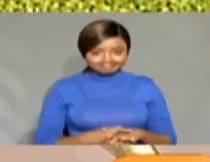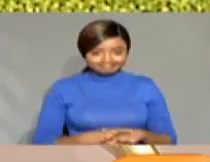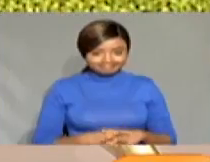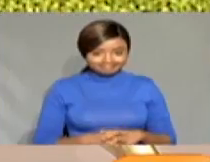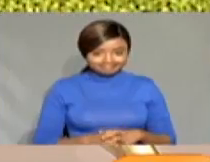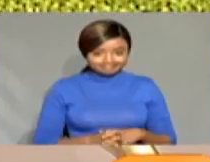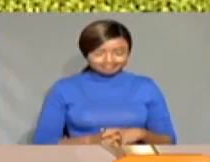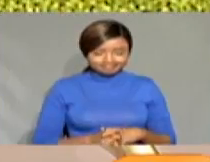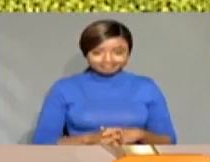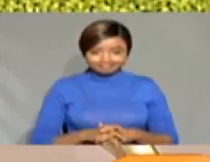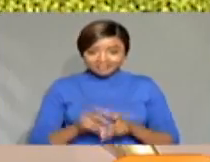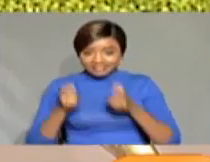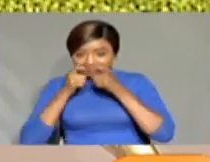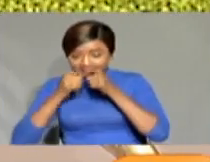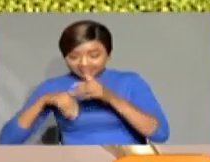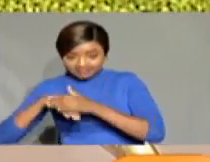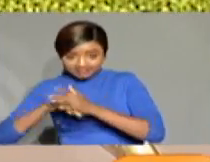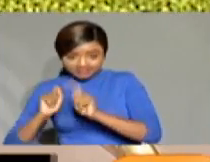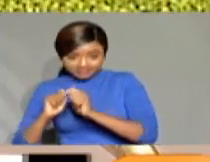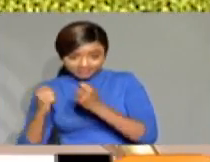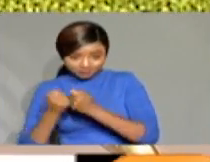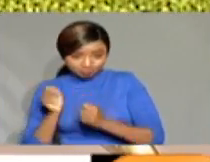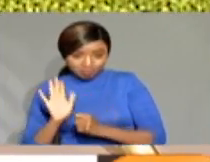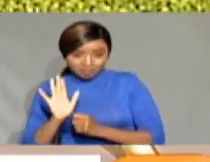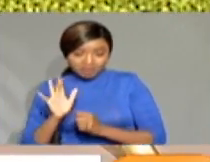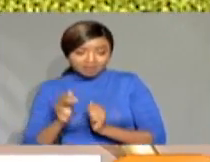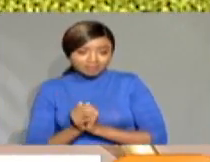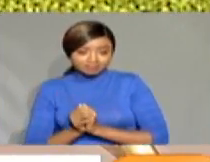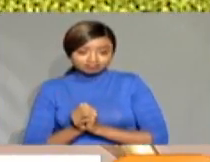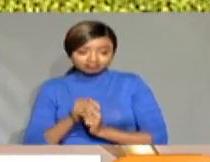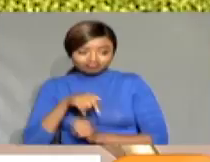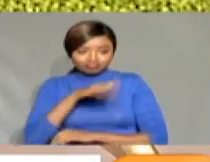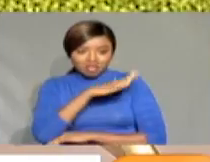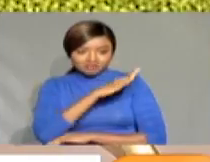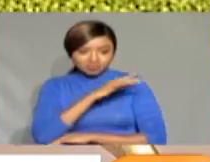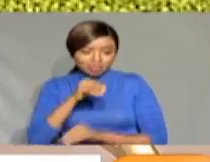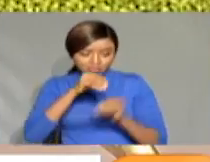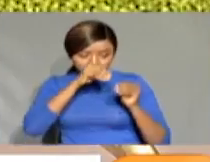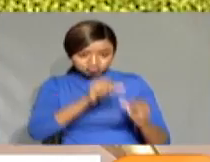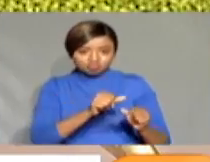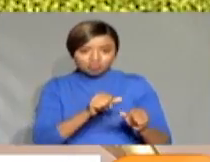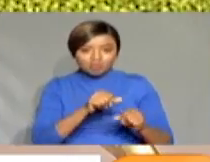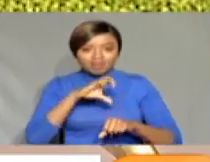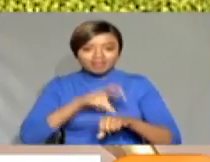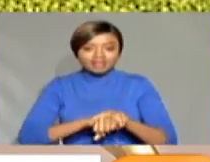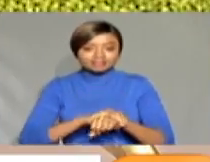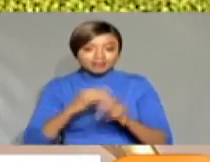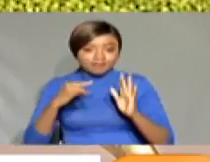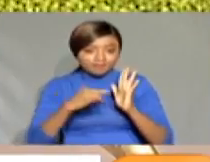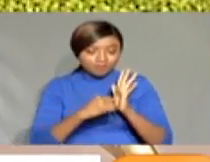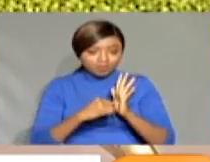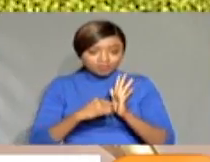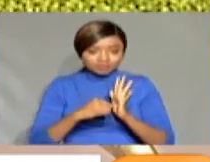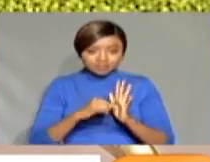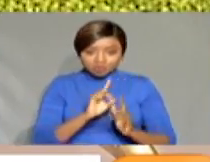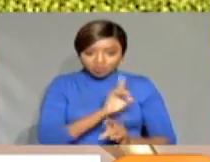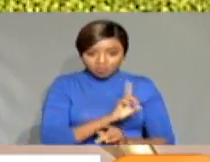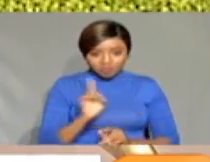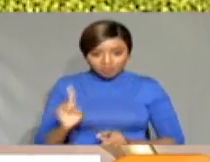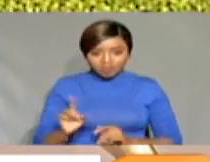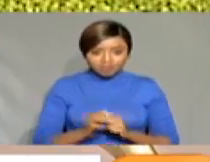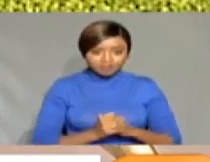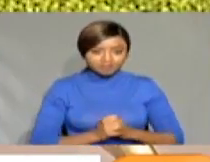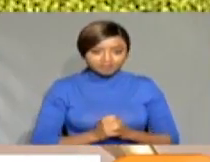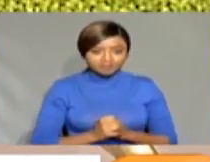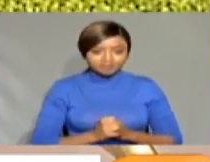And Tusker FC survived a scare in Nakuru this afternoon before salvaging a point late in the game against KCB at the Afraha